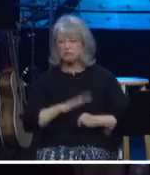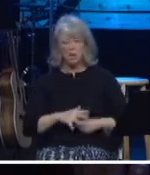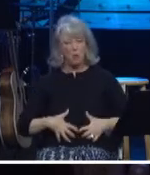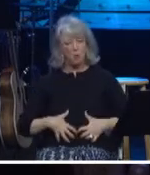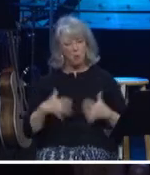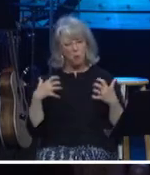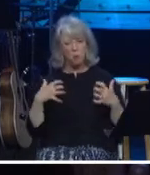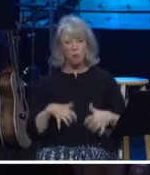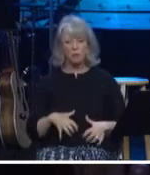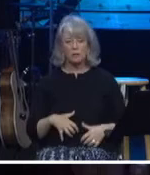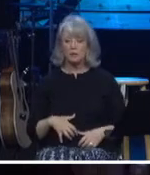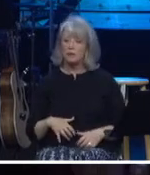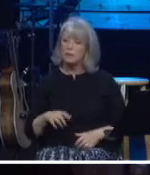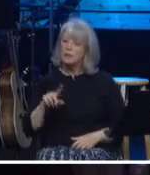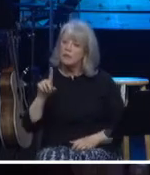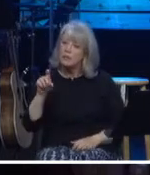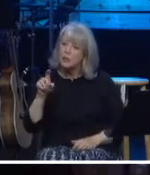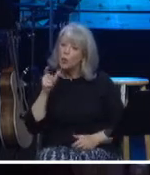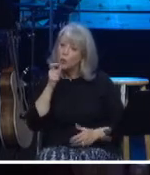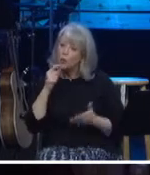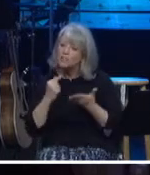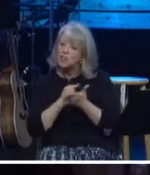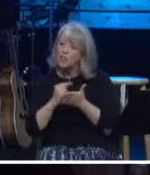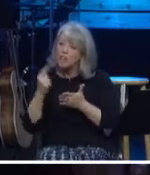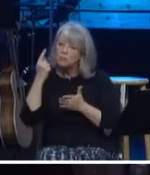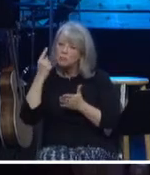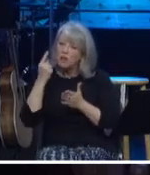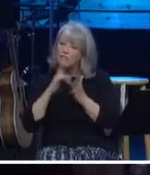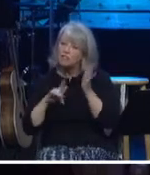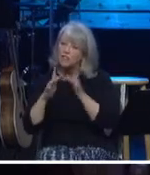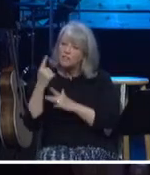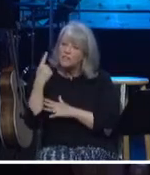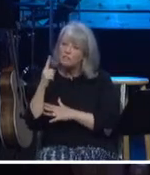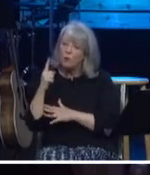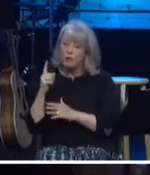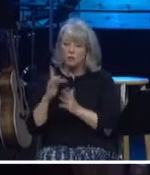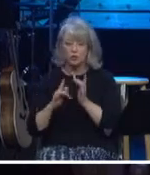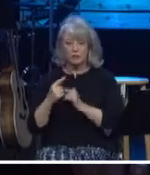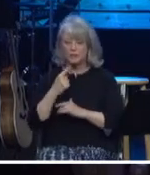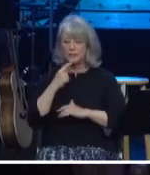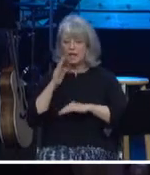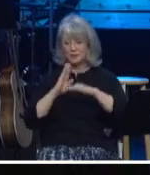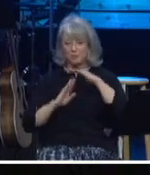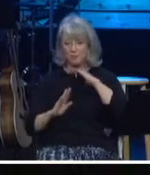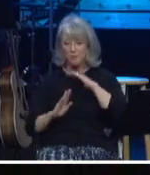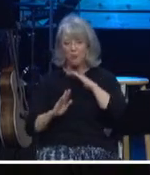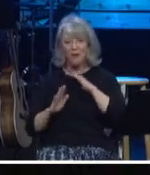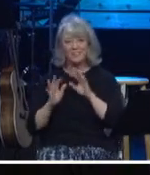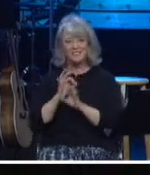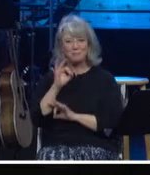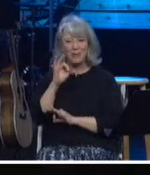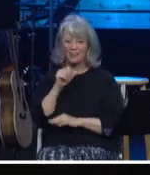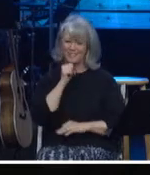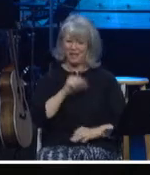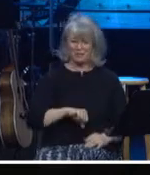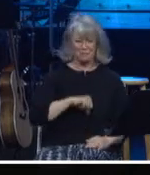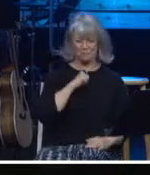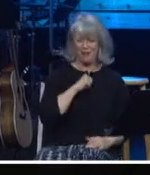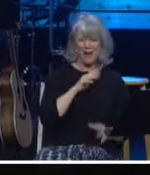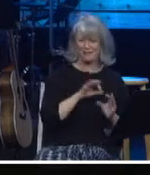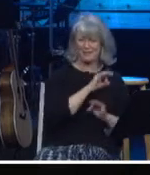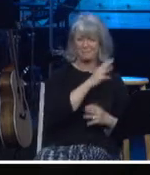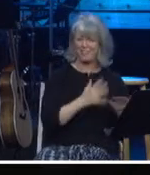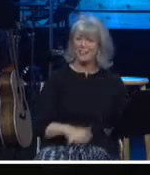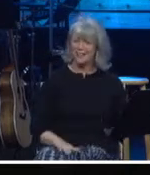Who's the gospel of Jesus for? Who's it for? Well, Jesus explains it's for the poor in spirit. Not the proud in